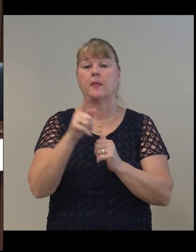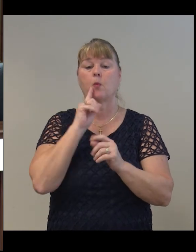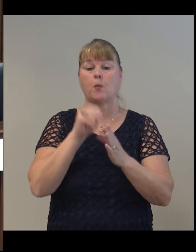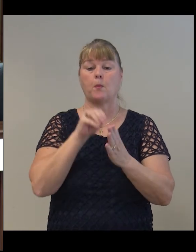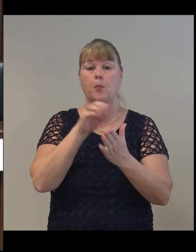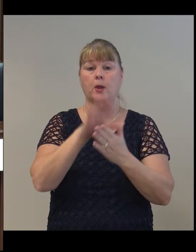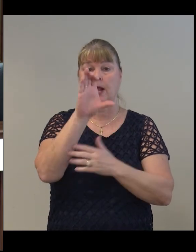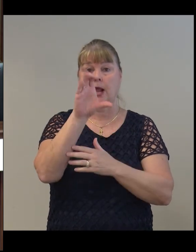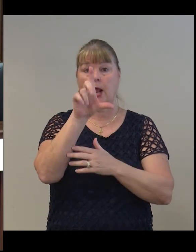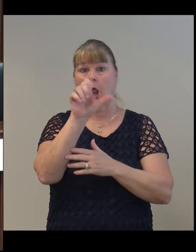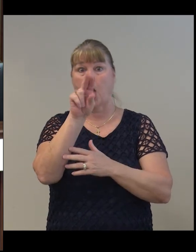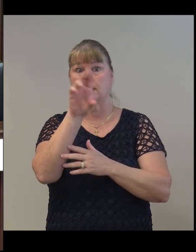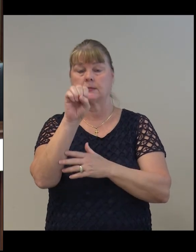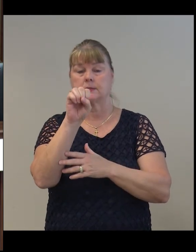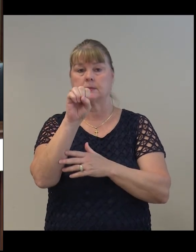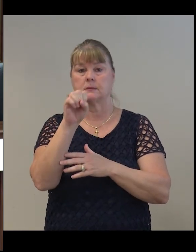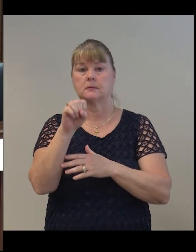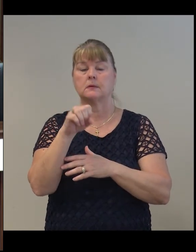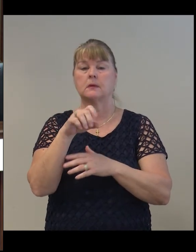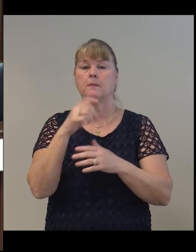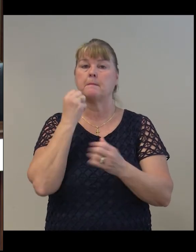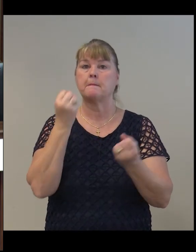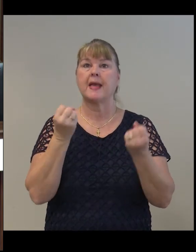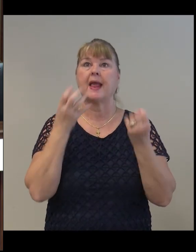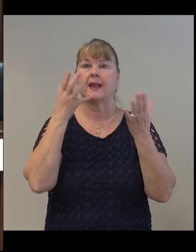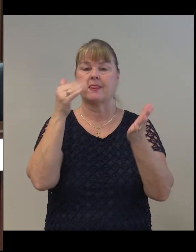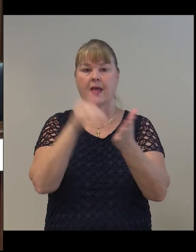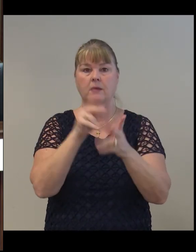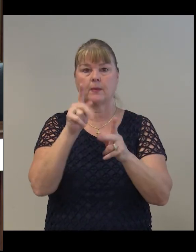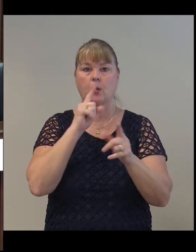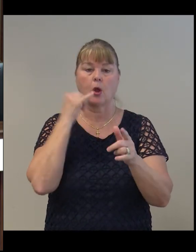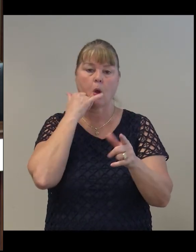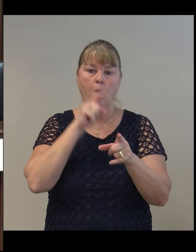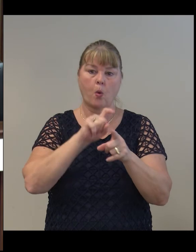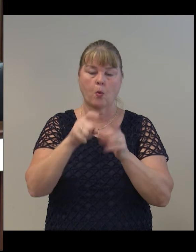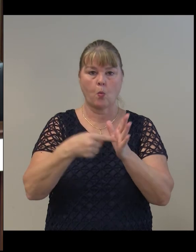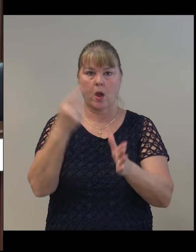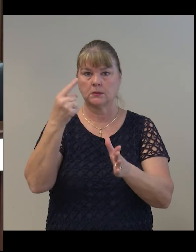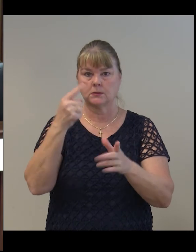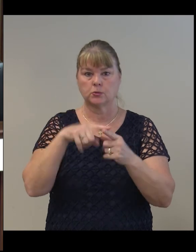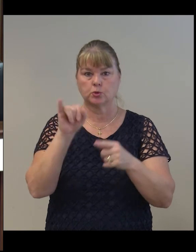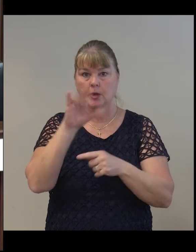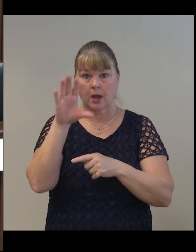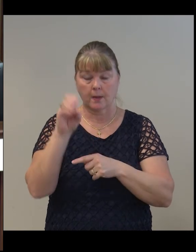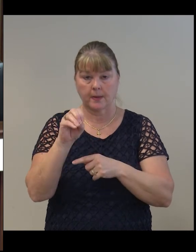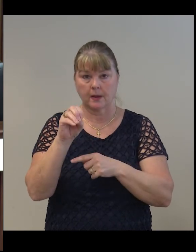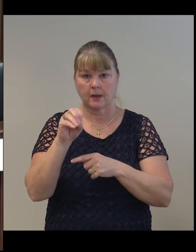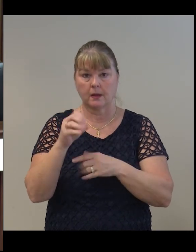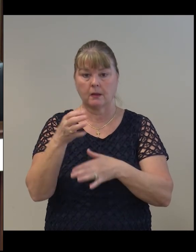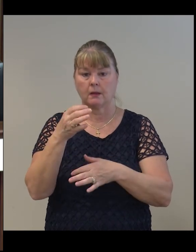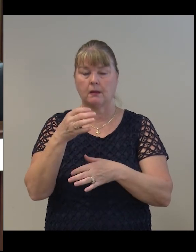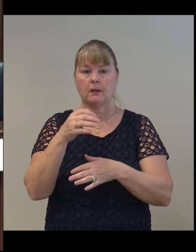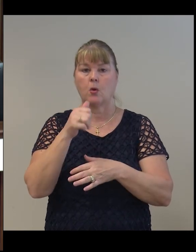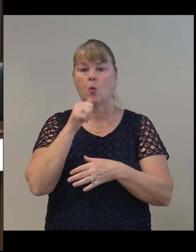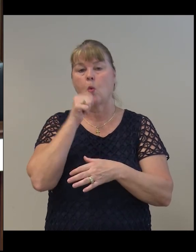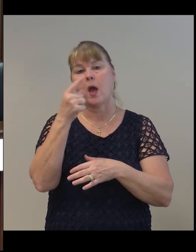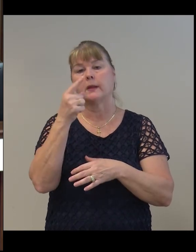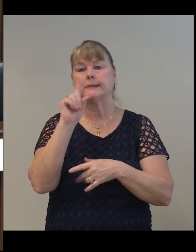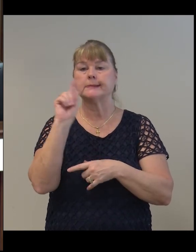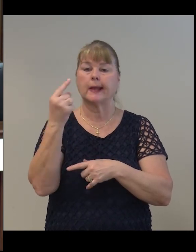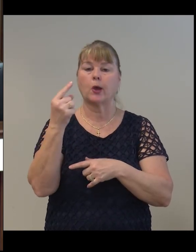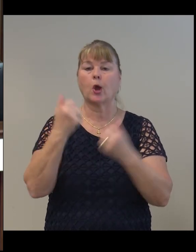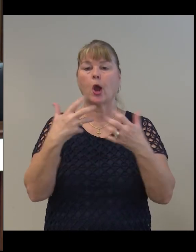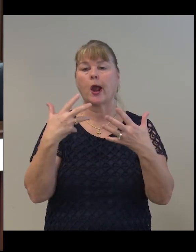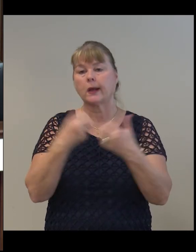those clauses in there because you have to think thousands of people are going to be calling at once rather than just one single